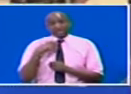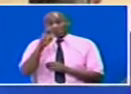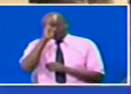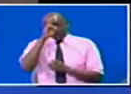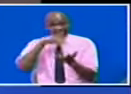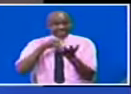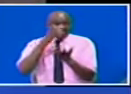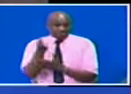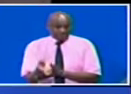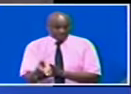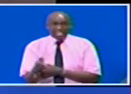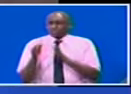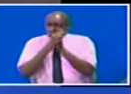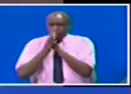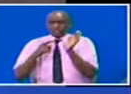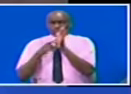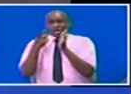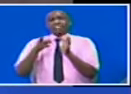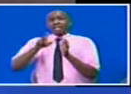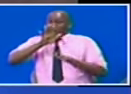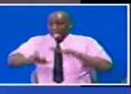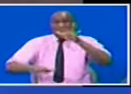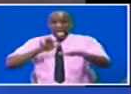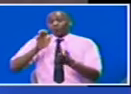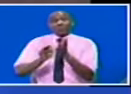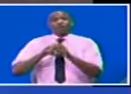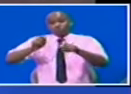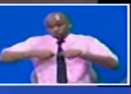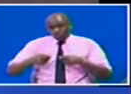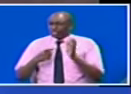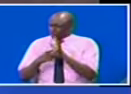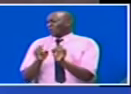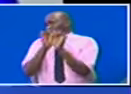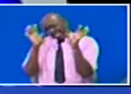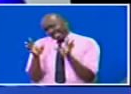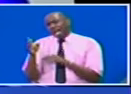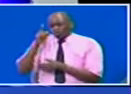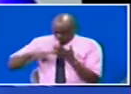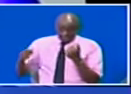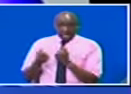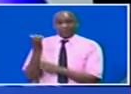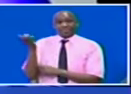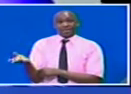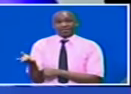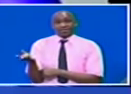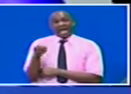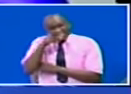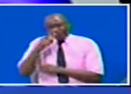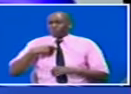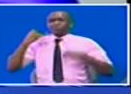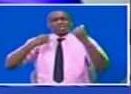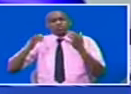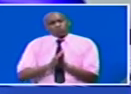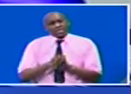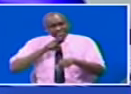station. Images of Biira barefoot at the station, a definite anti-climax to what was supposed to be a celebratory weekend, have